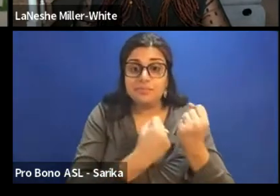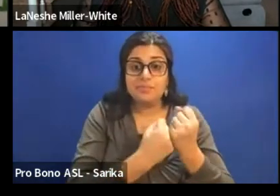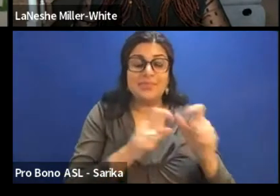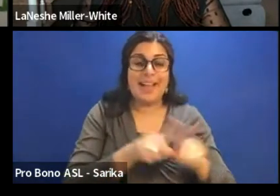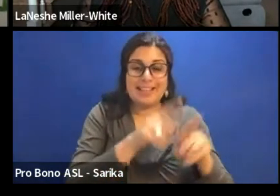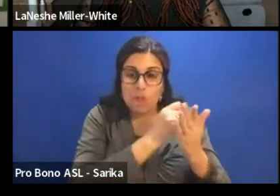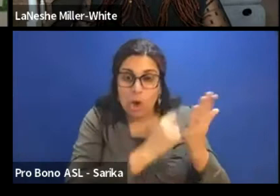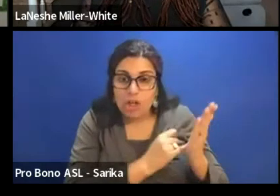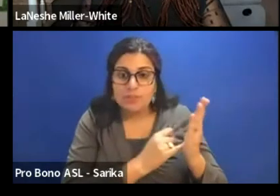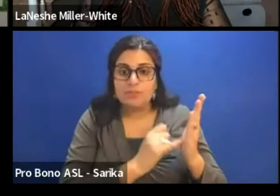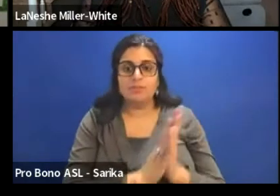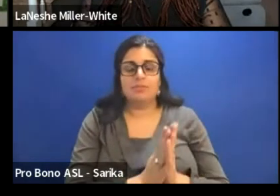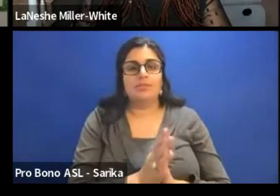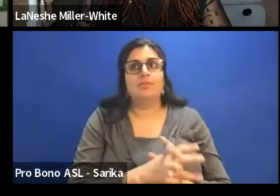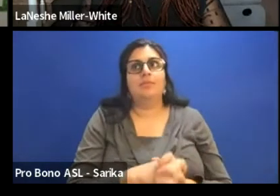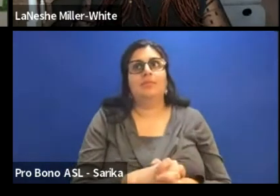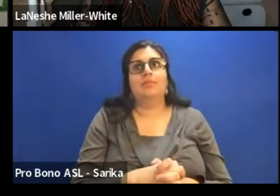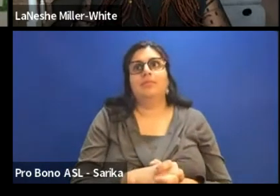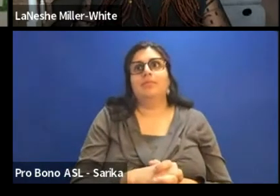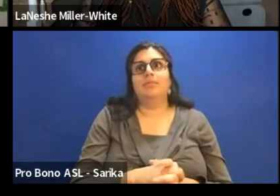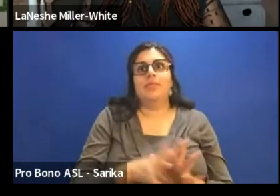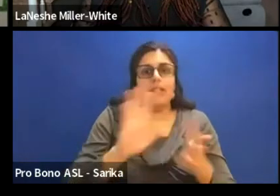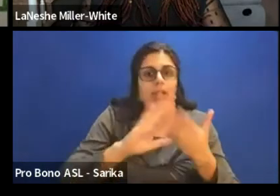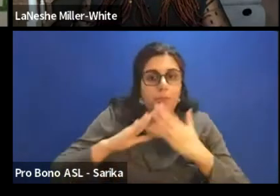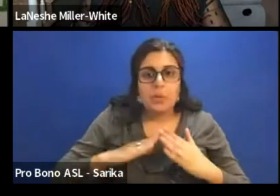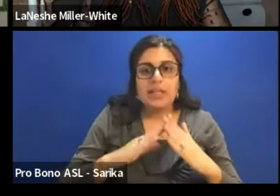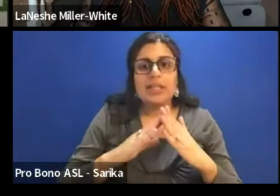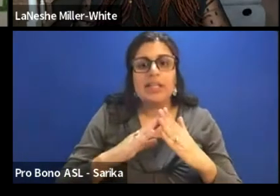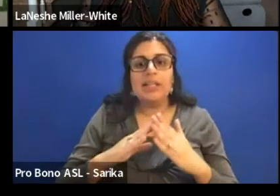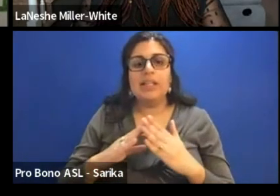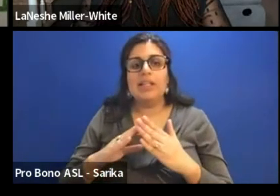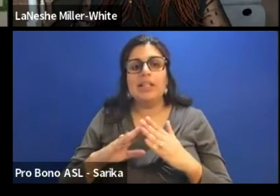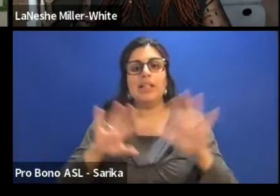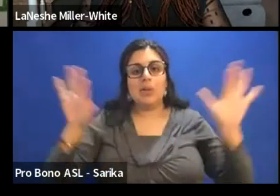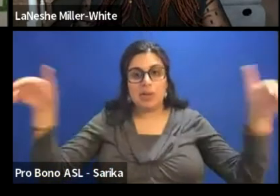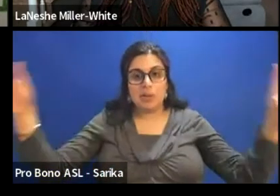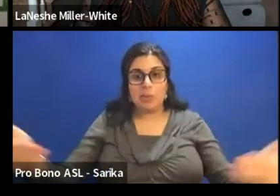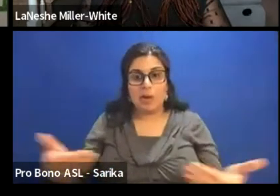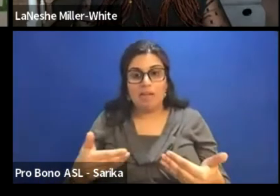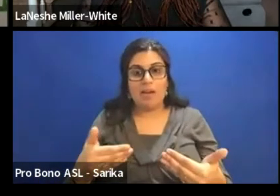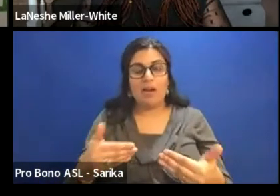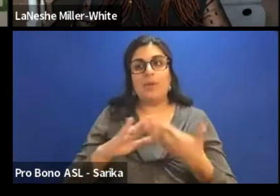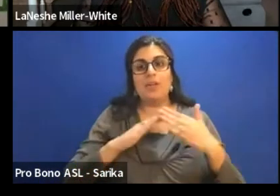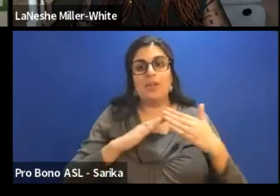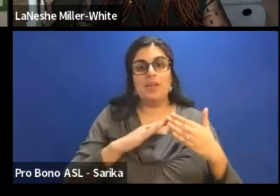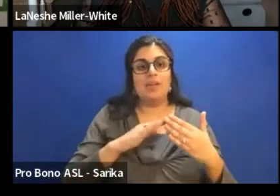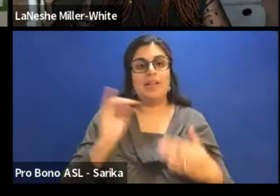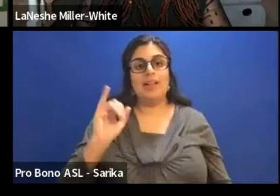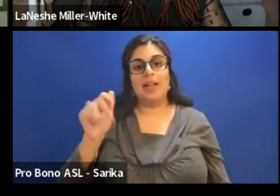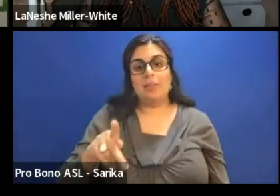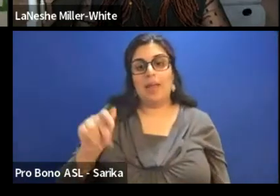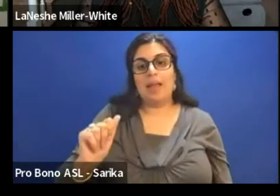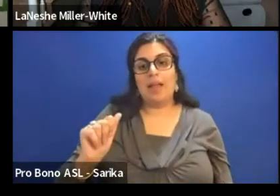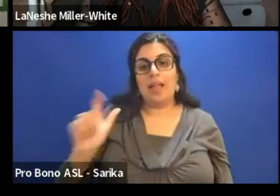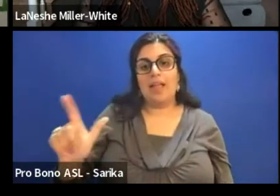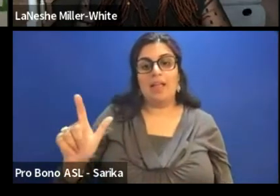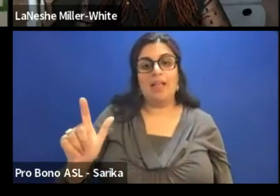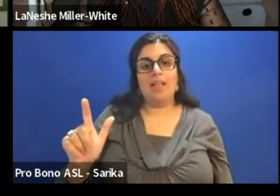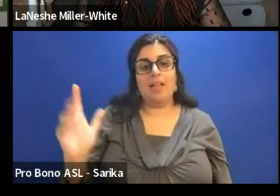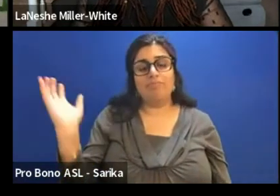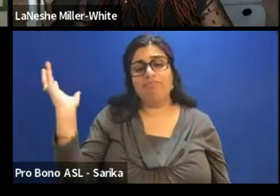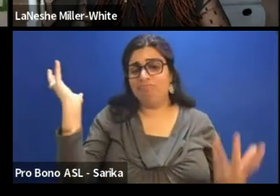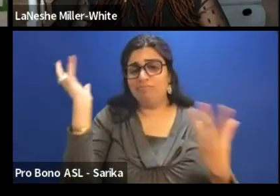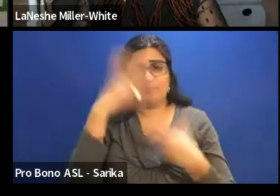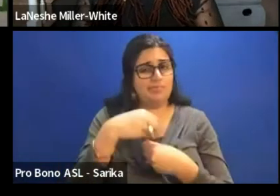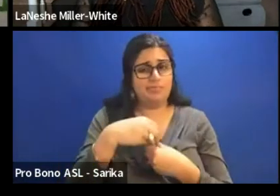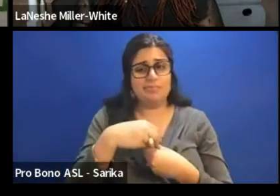artist, or you need that support in community, to be welcomed into a community like PAAL's is really, really beautiful and really,